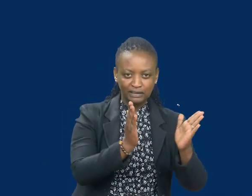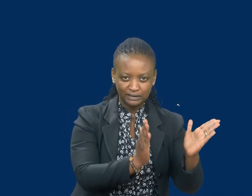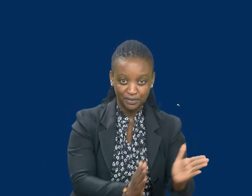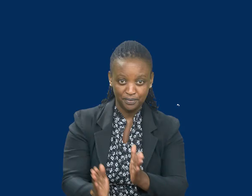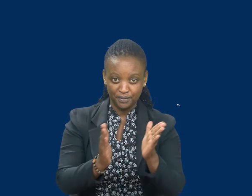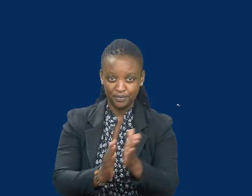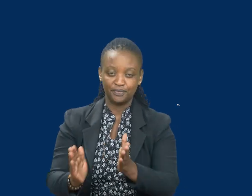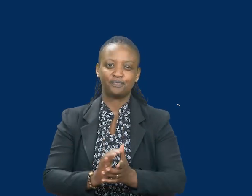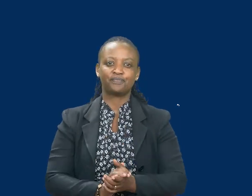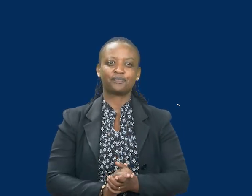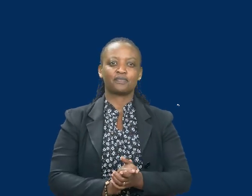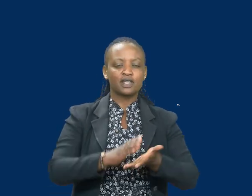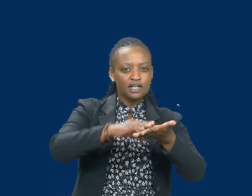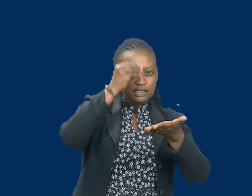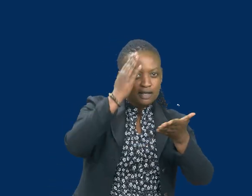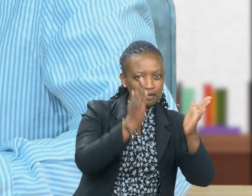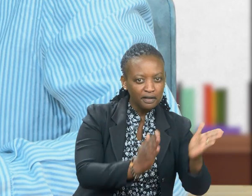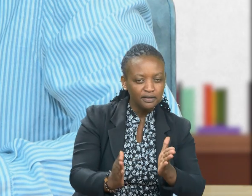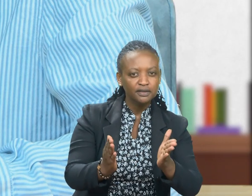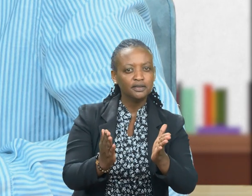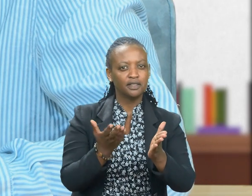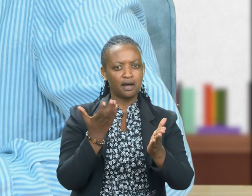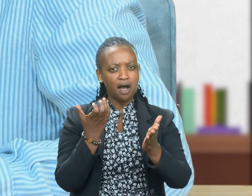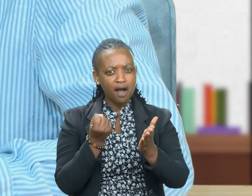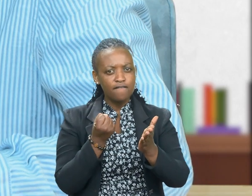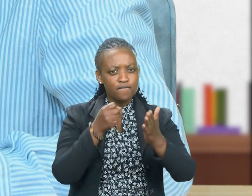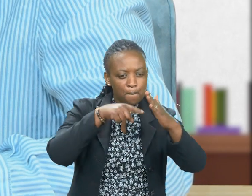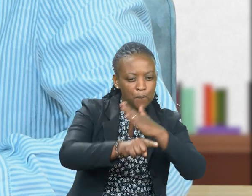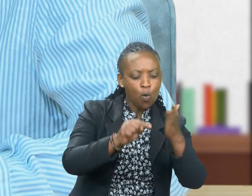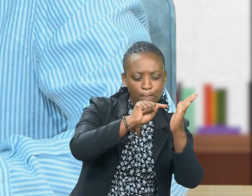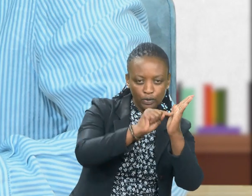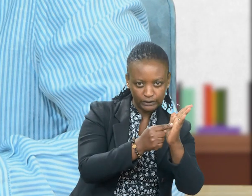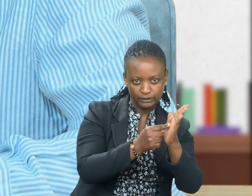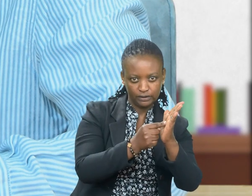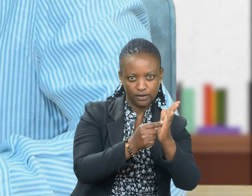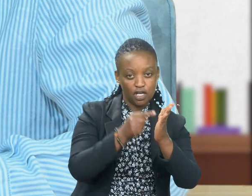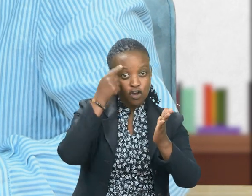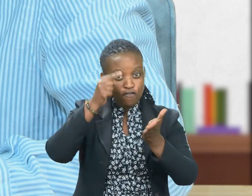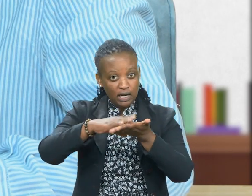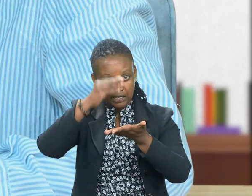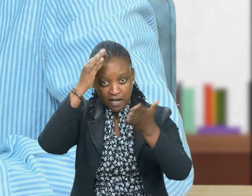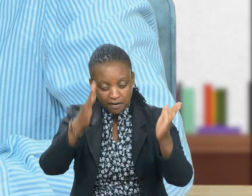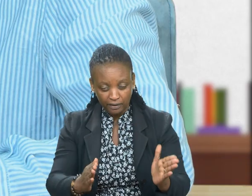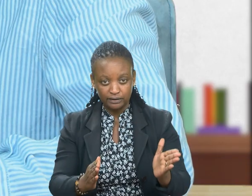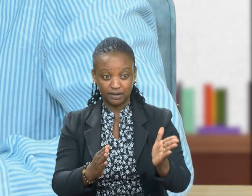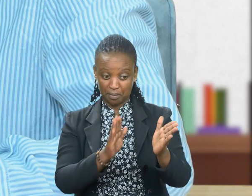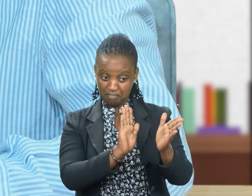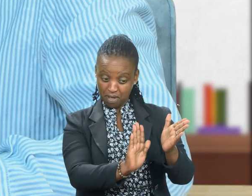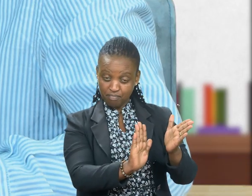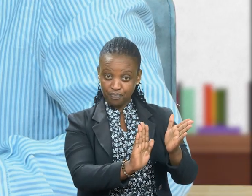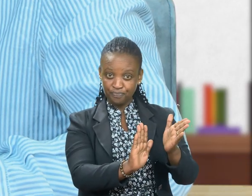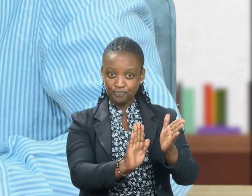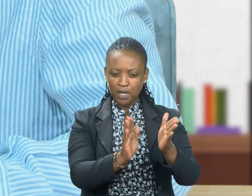Learners' readiness. Learners' readiness, this is an entry point for the learners or